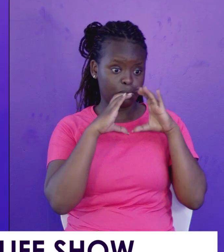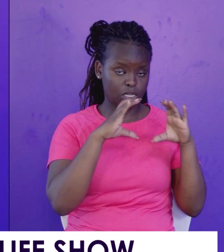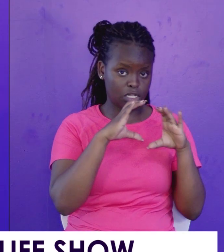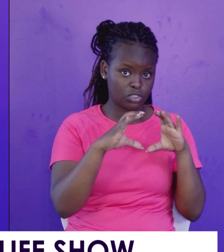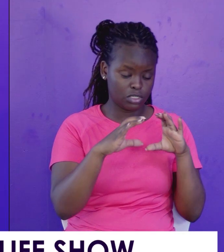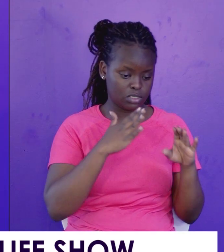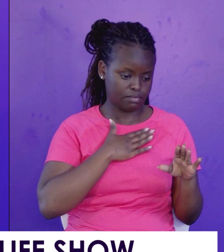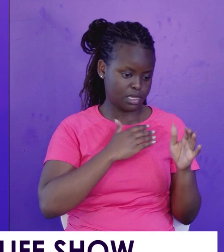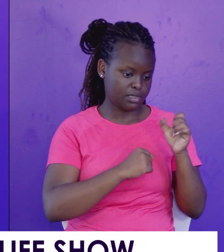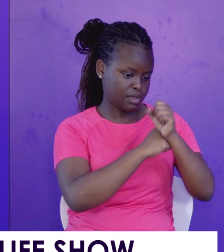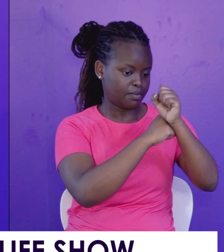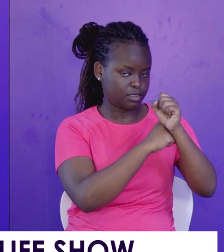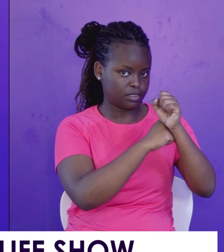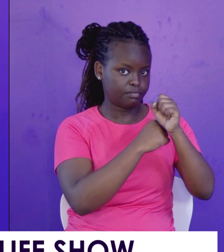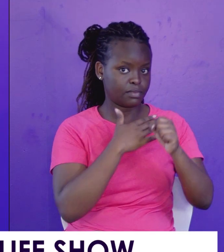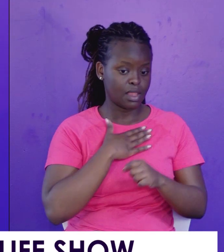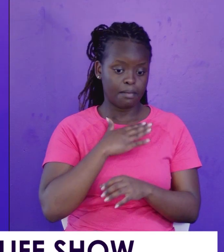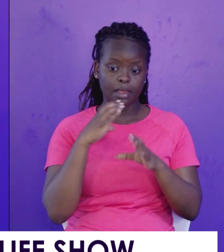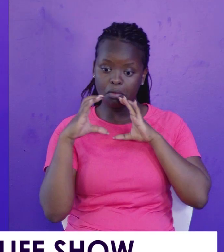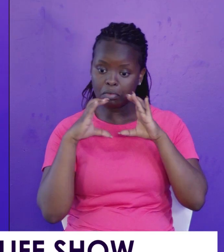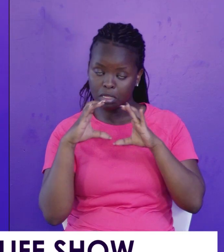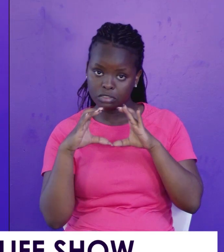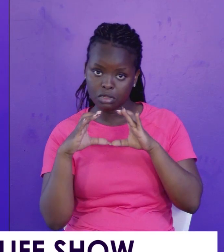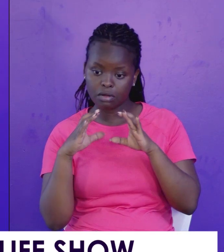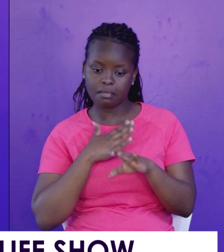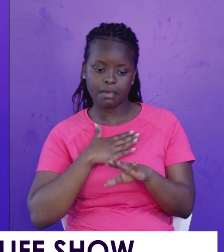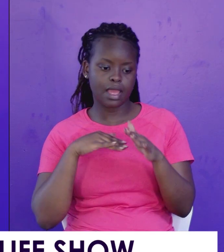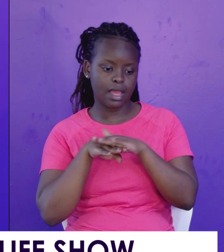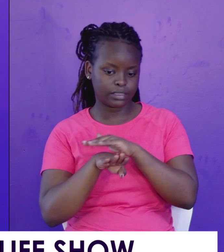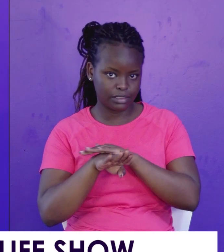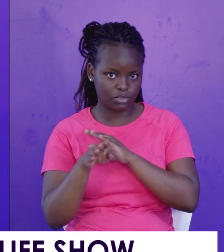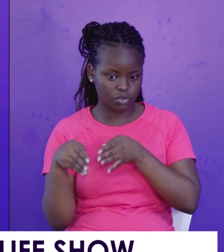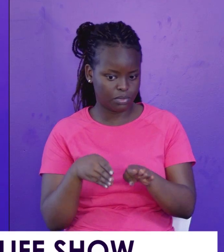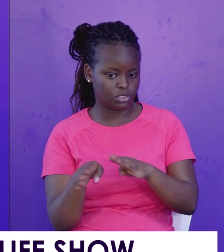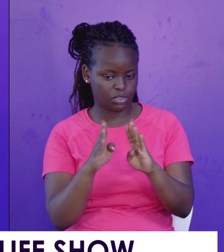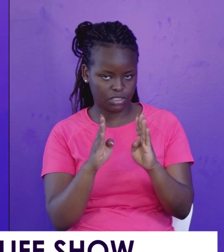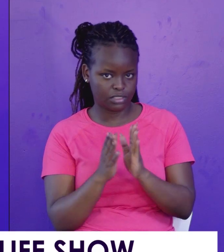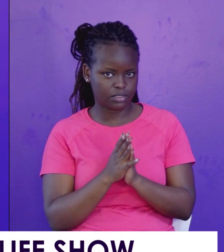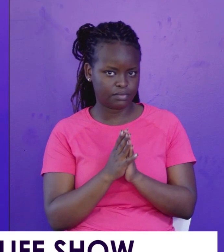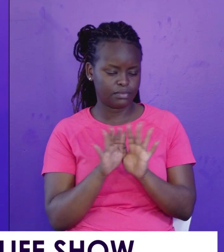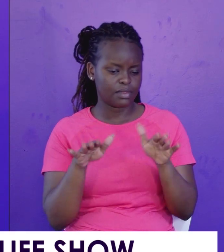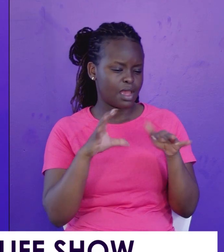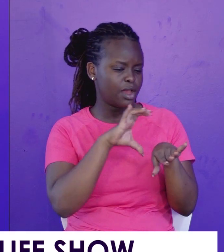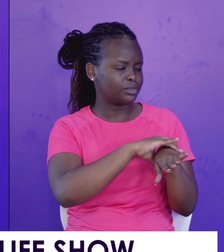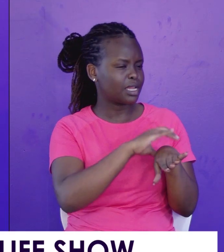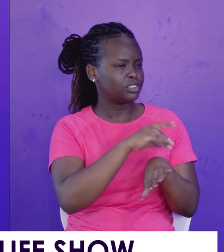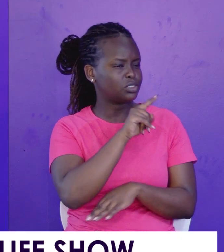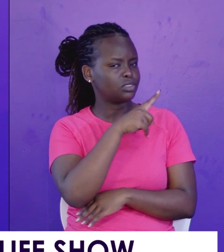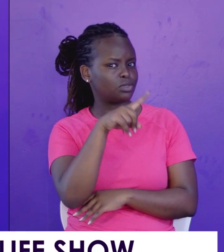my support. My communication is my access to opportunities. How do I get this